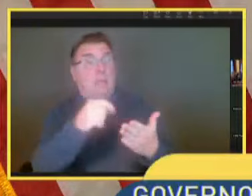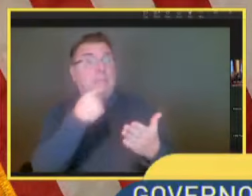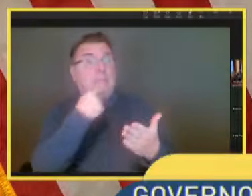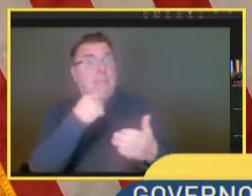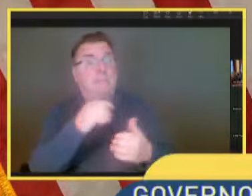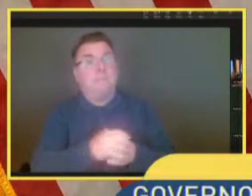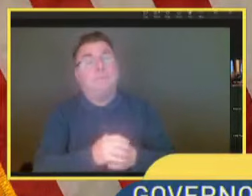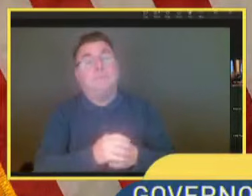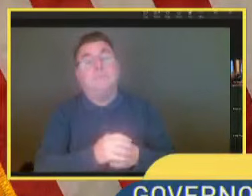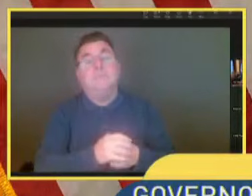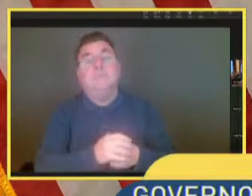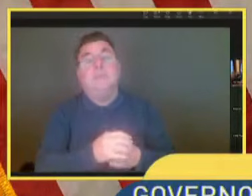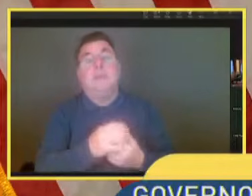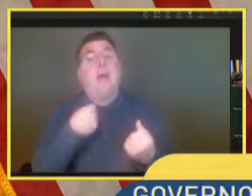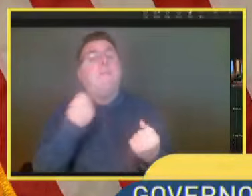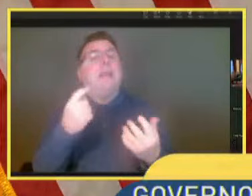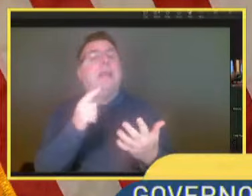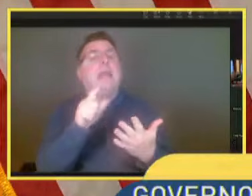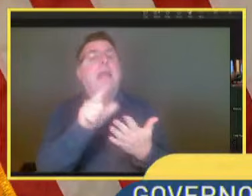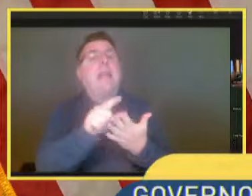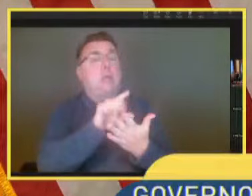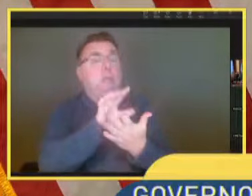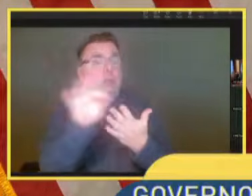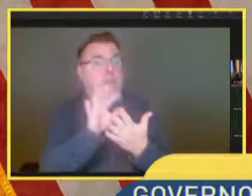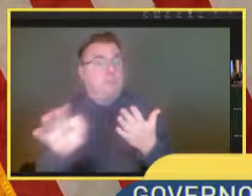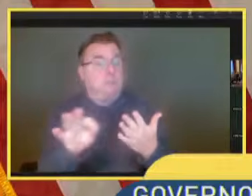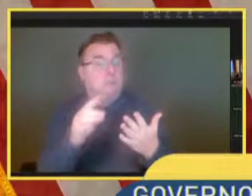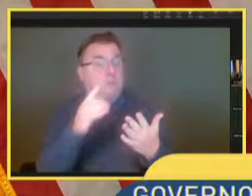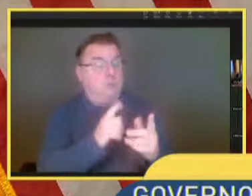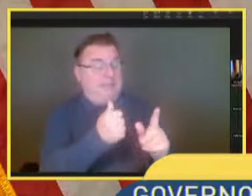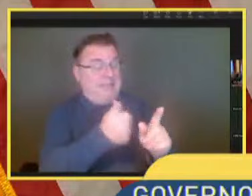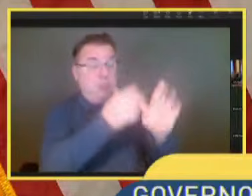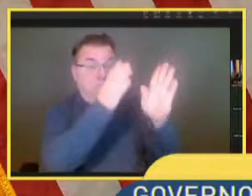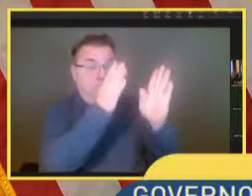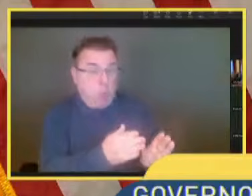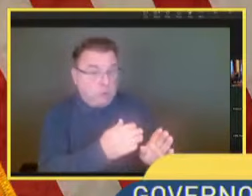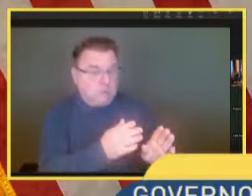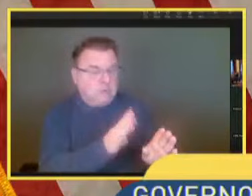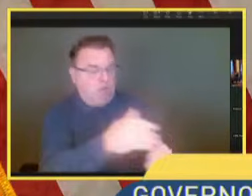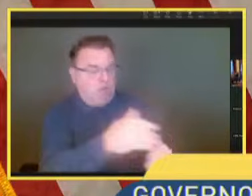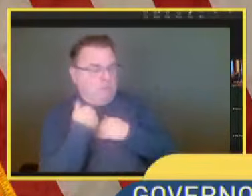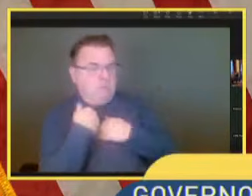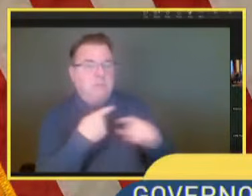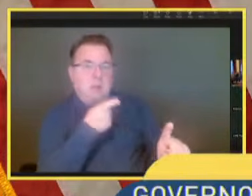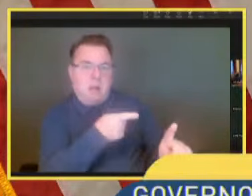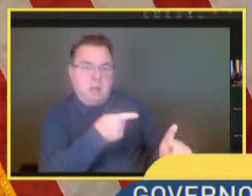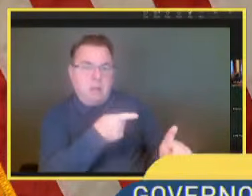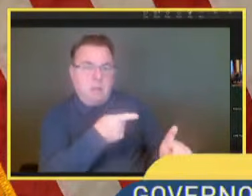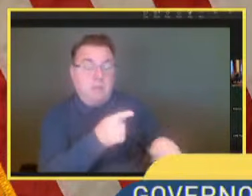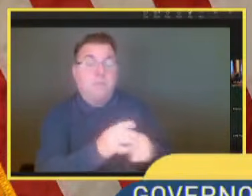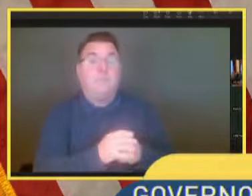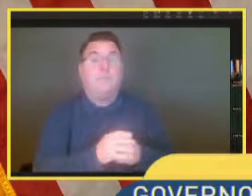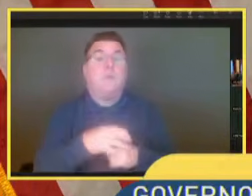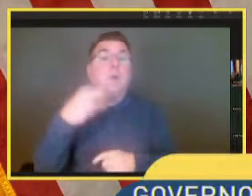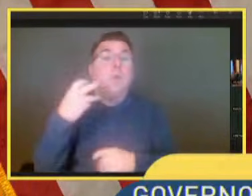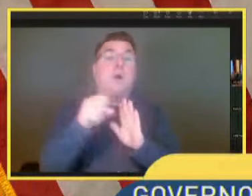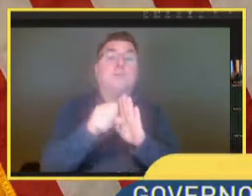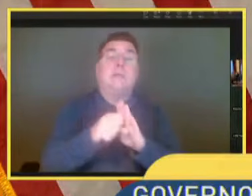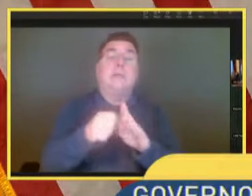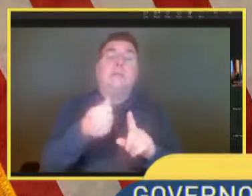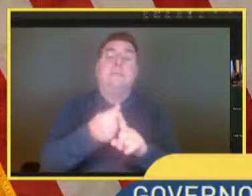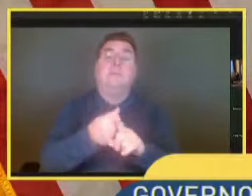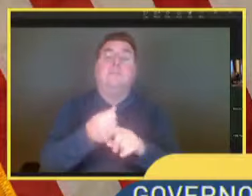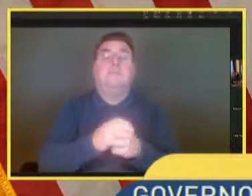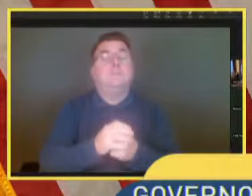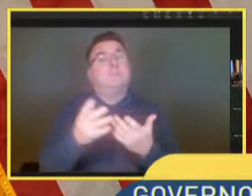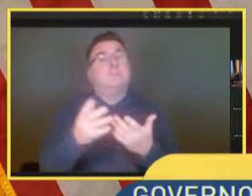option available to hold individual ICE agents accountable as well. Washington State remains the national leader in